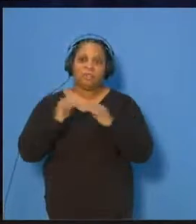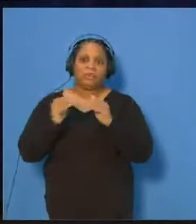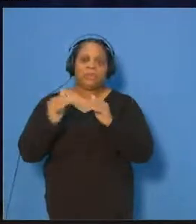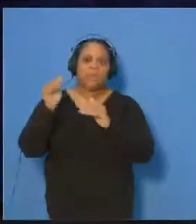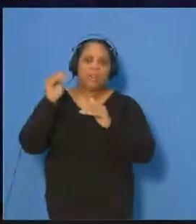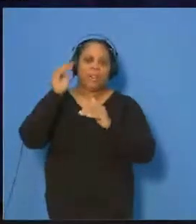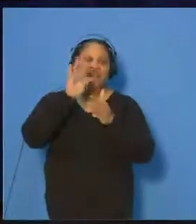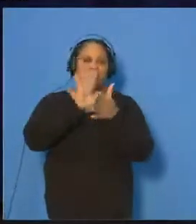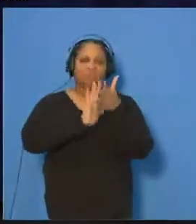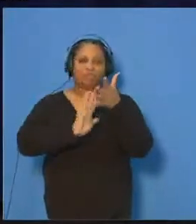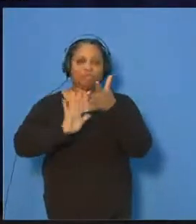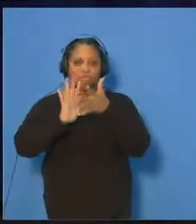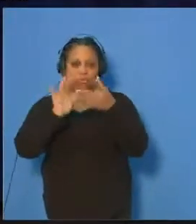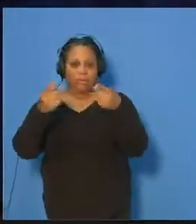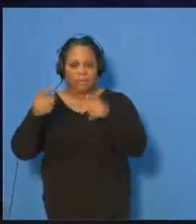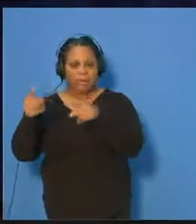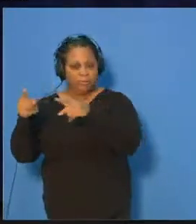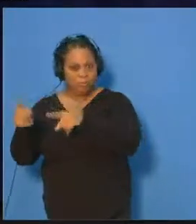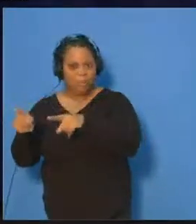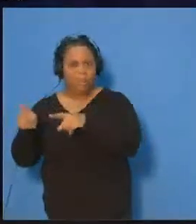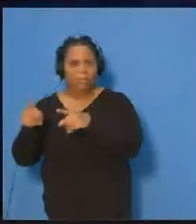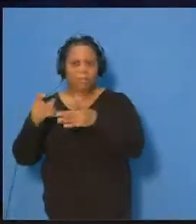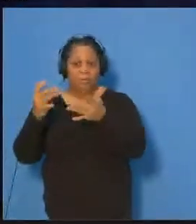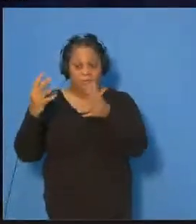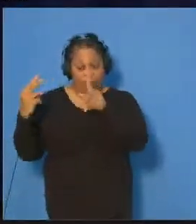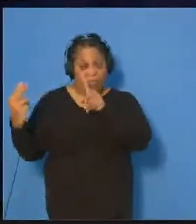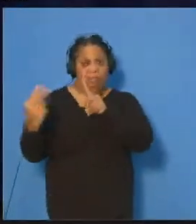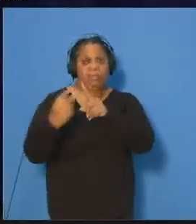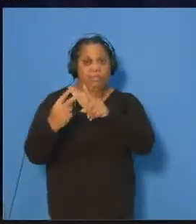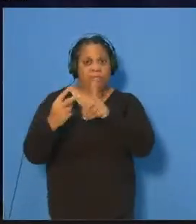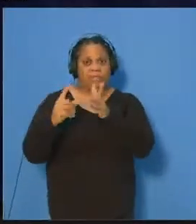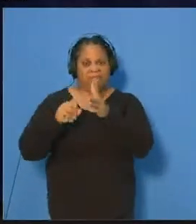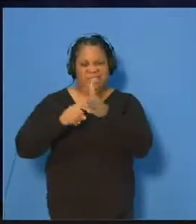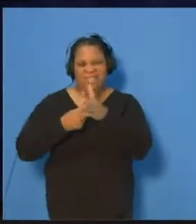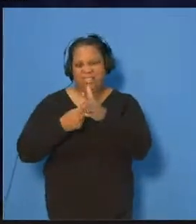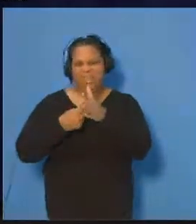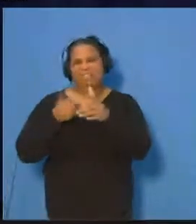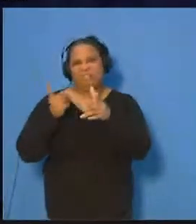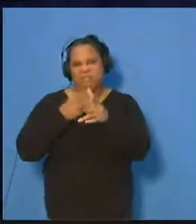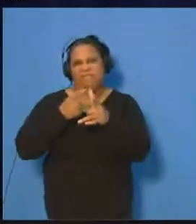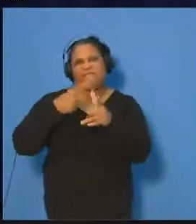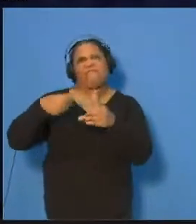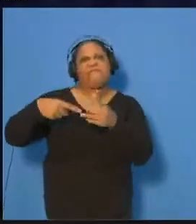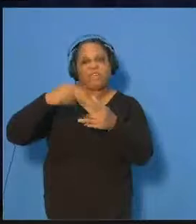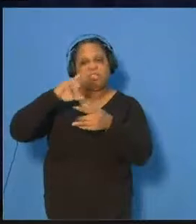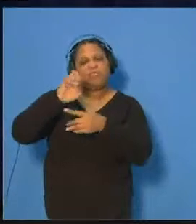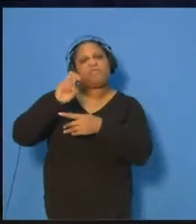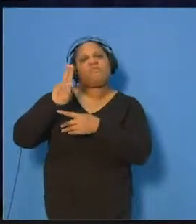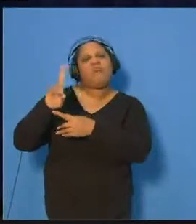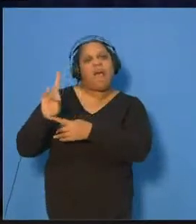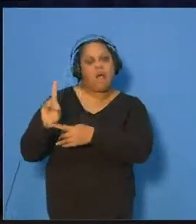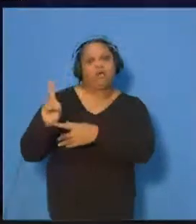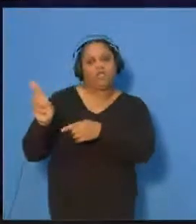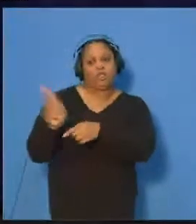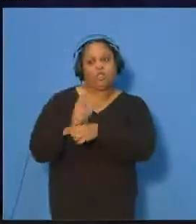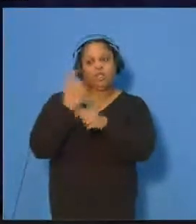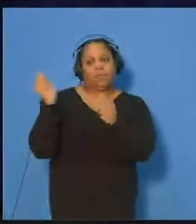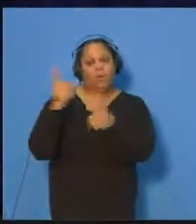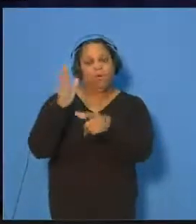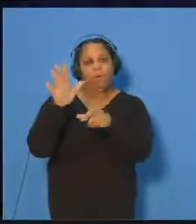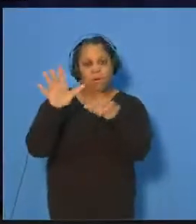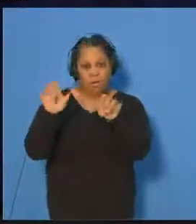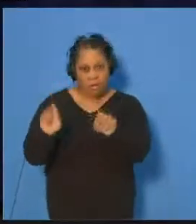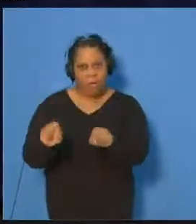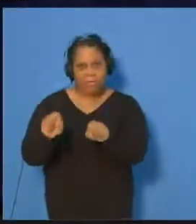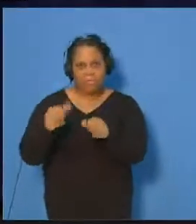of screening that's going to take place. So from this perspective, this is the initial round, and part of making sure that we use up the capacity also was so that we